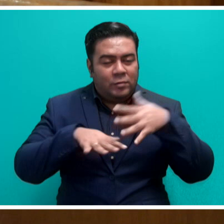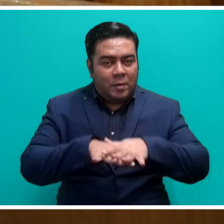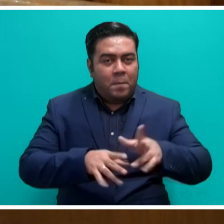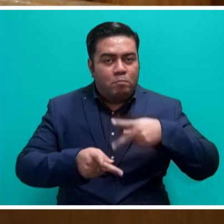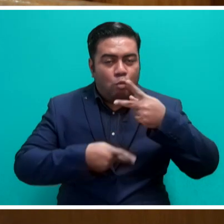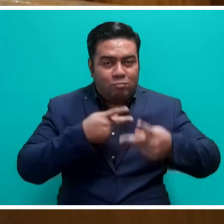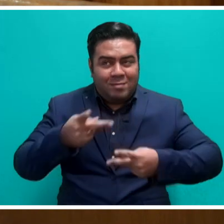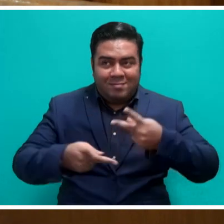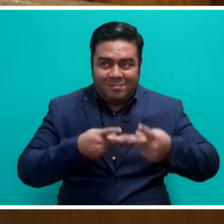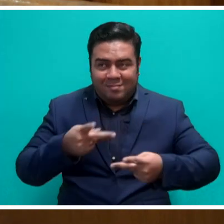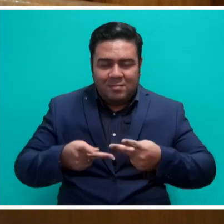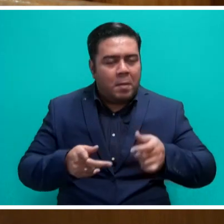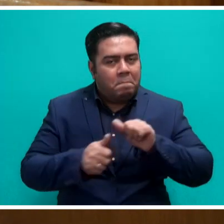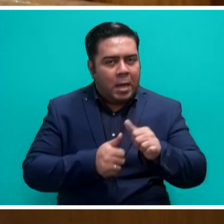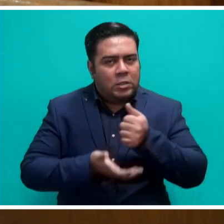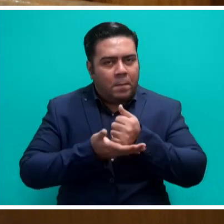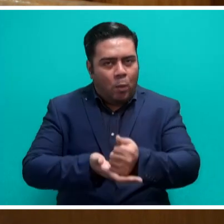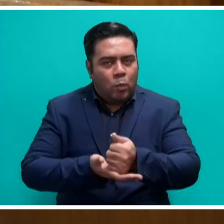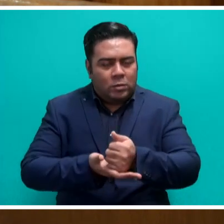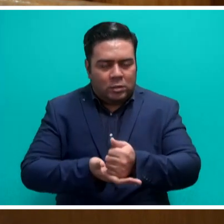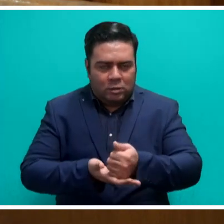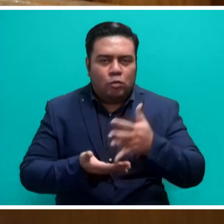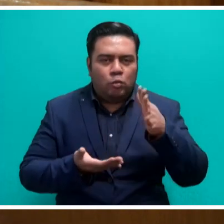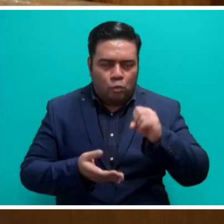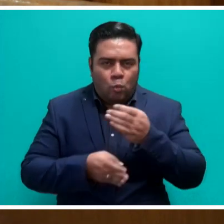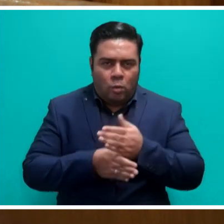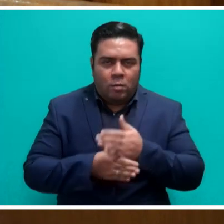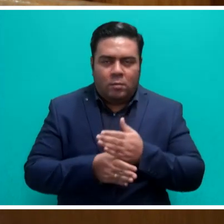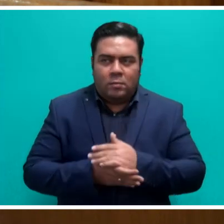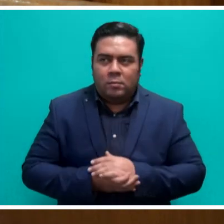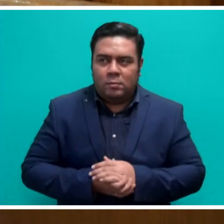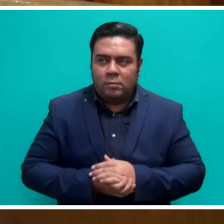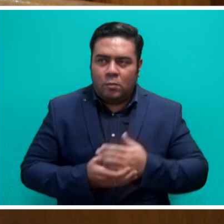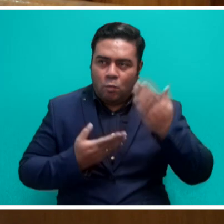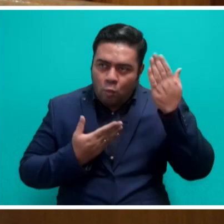processes and better support its functions. Honorable